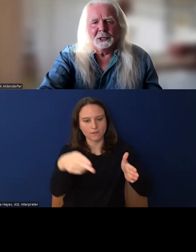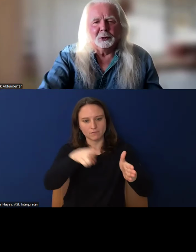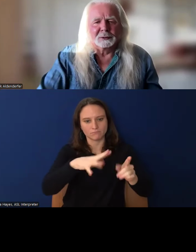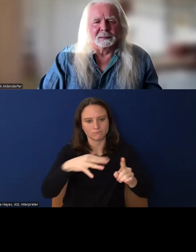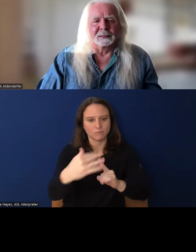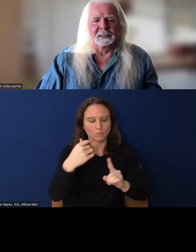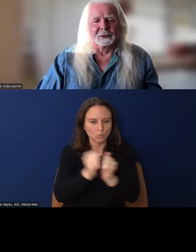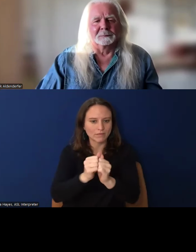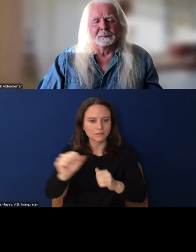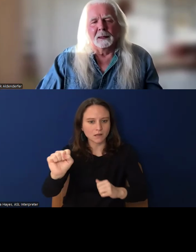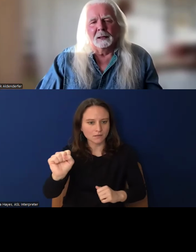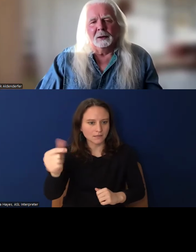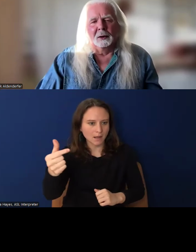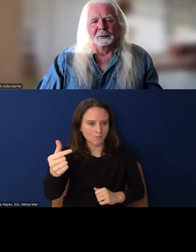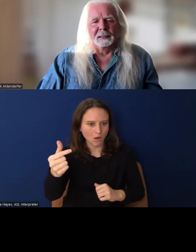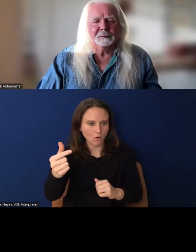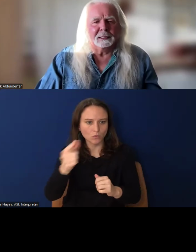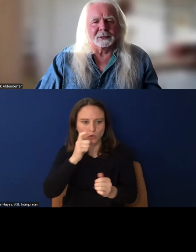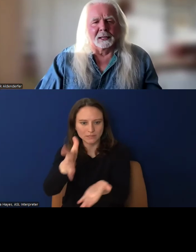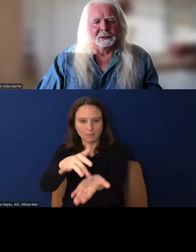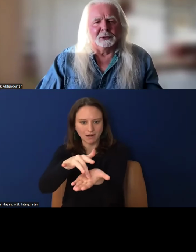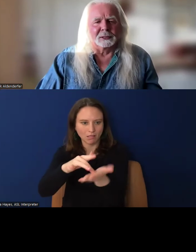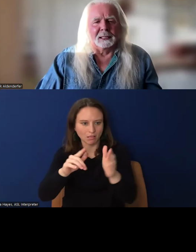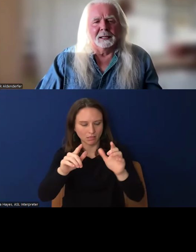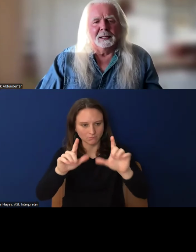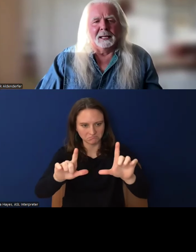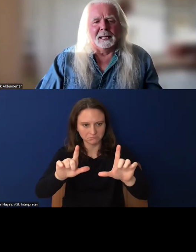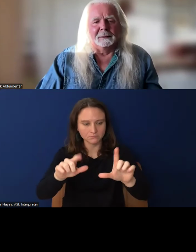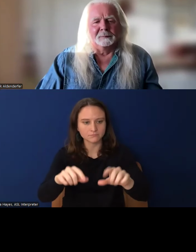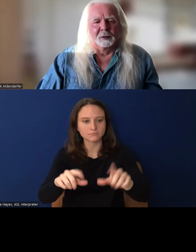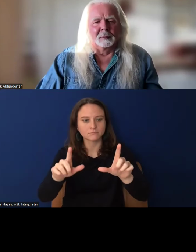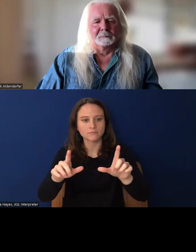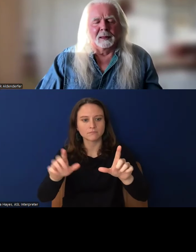Gampo, who is in the center. On the left-hand side, you see